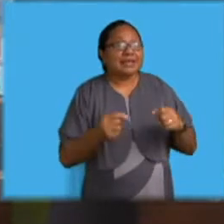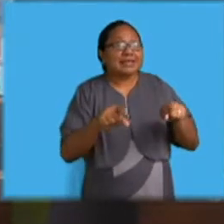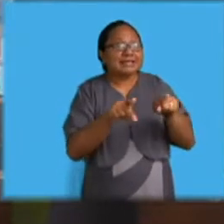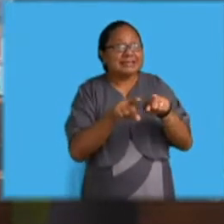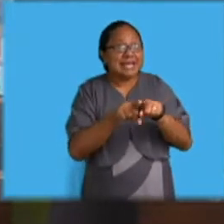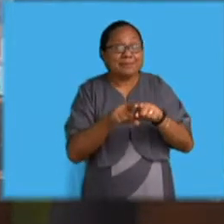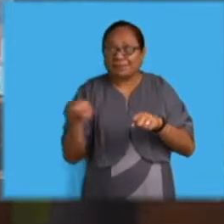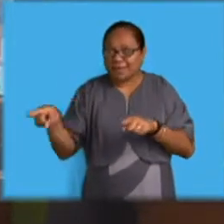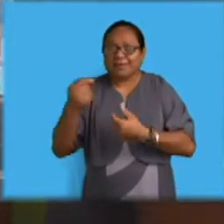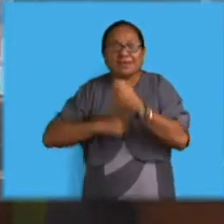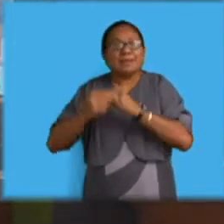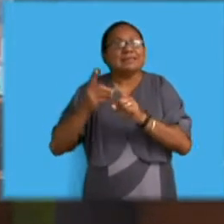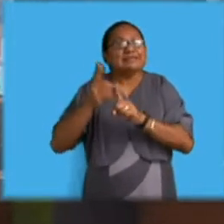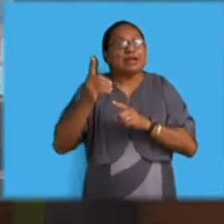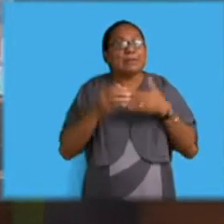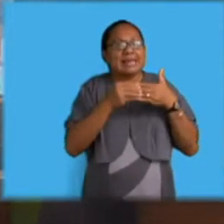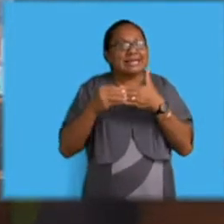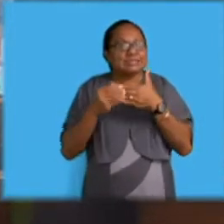future leaders.